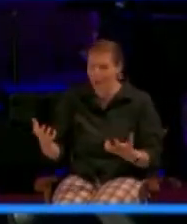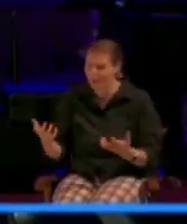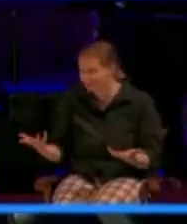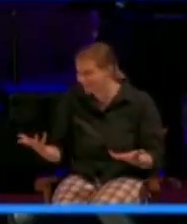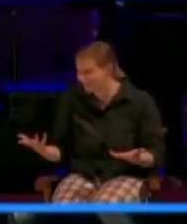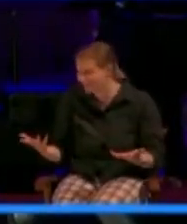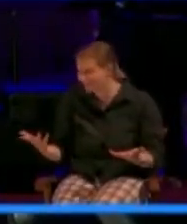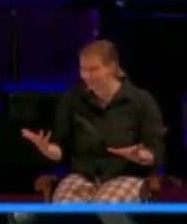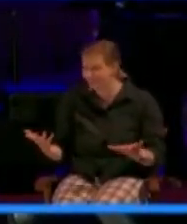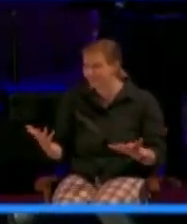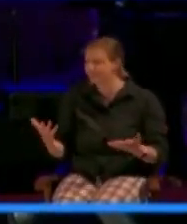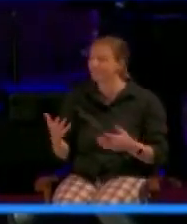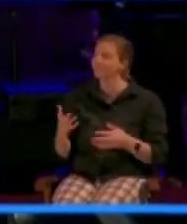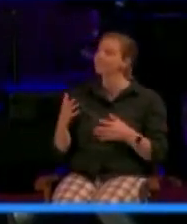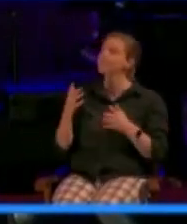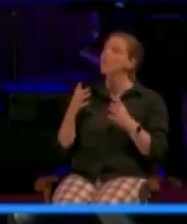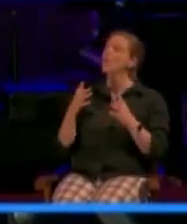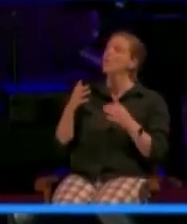heart also.